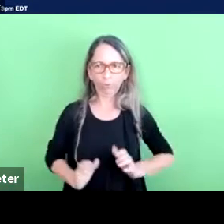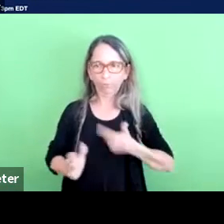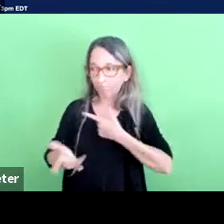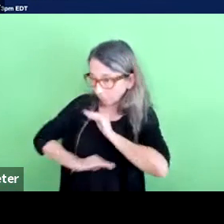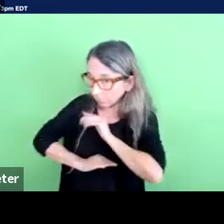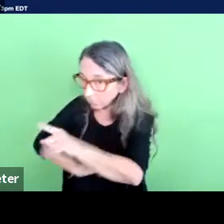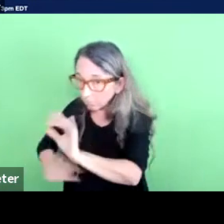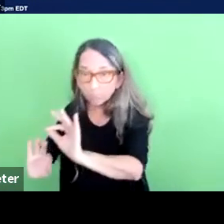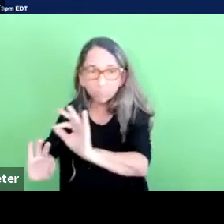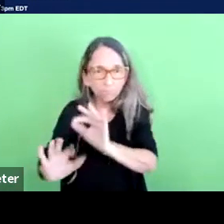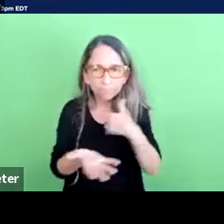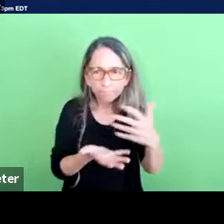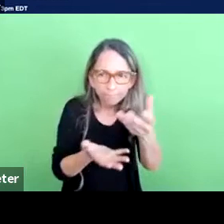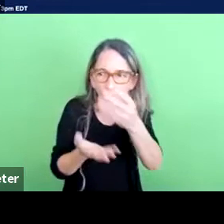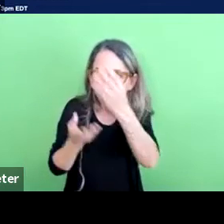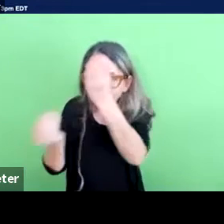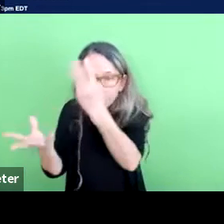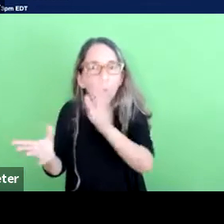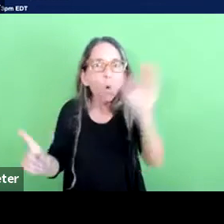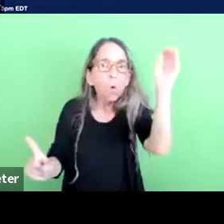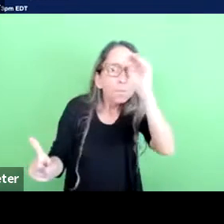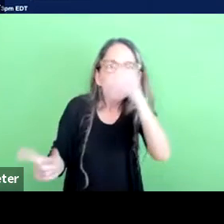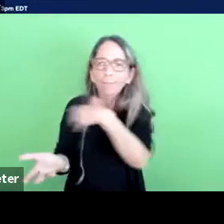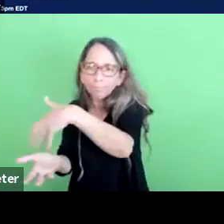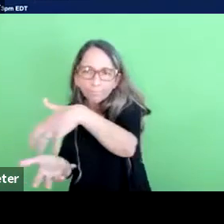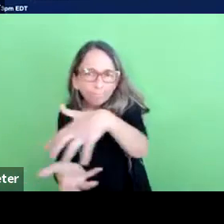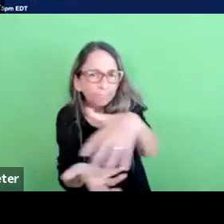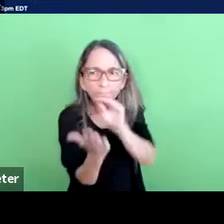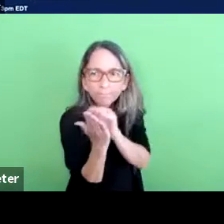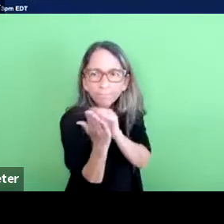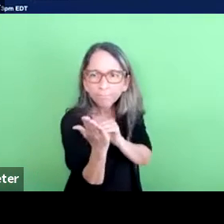into innovation that makes AudiologCaption calls a better product.